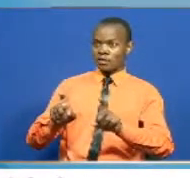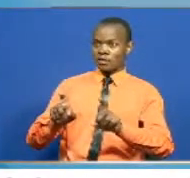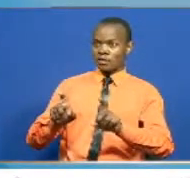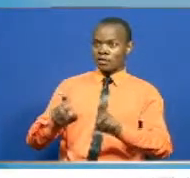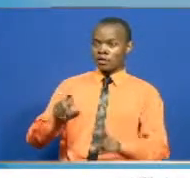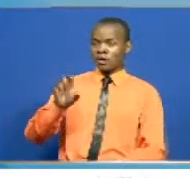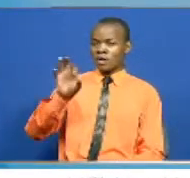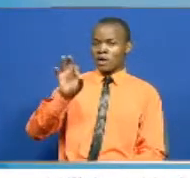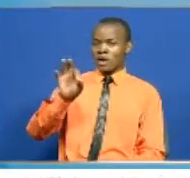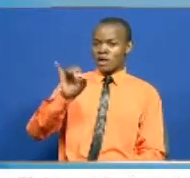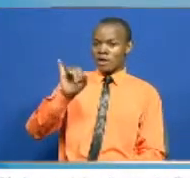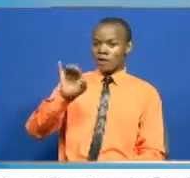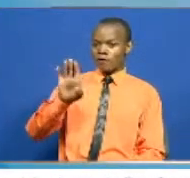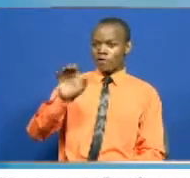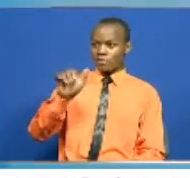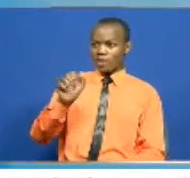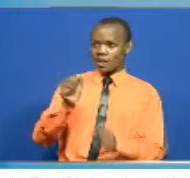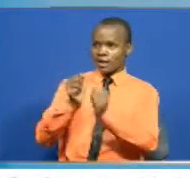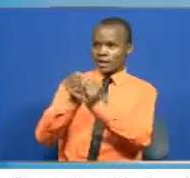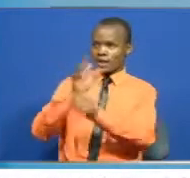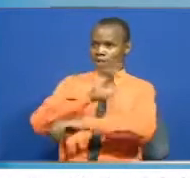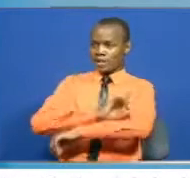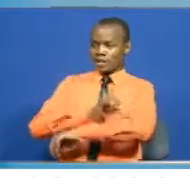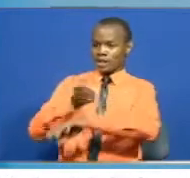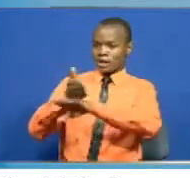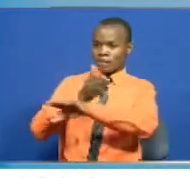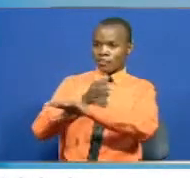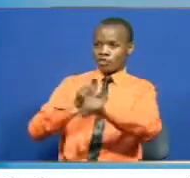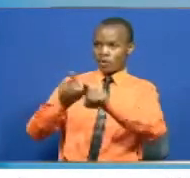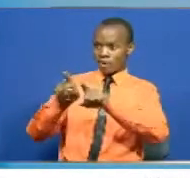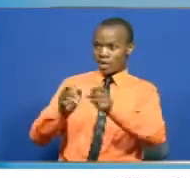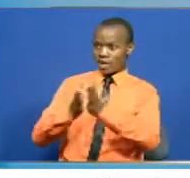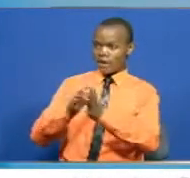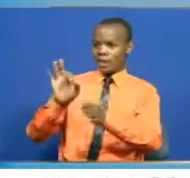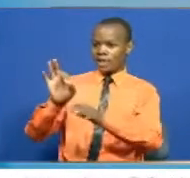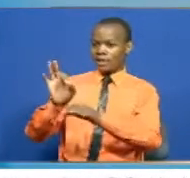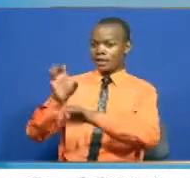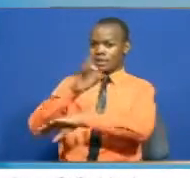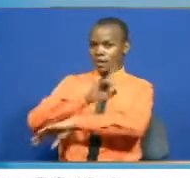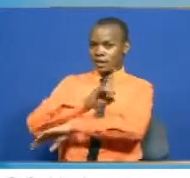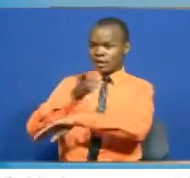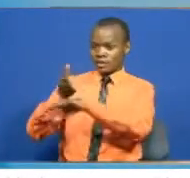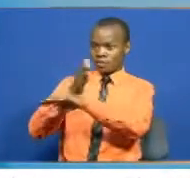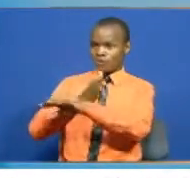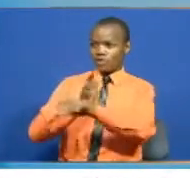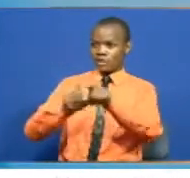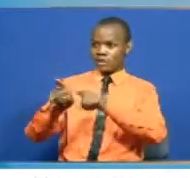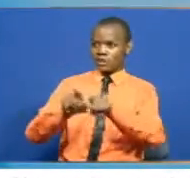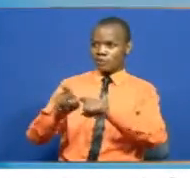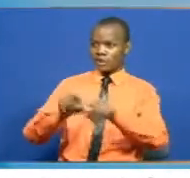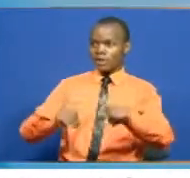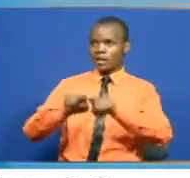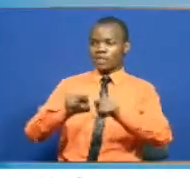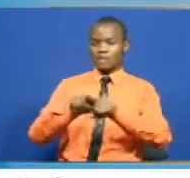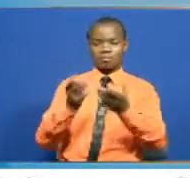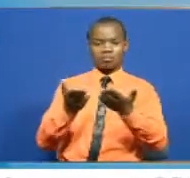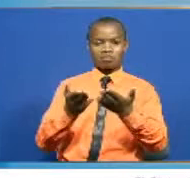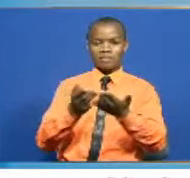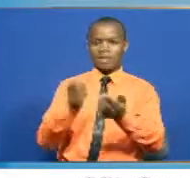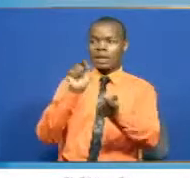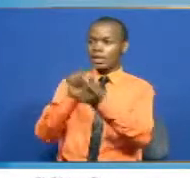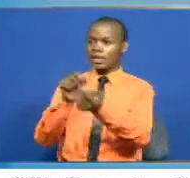there is a mandatory FIBA 10 days before travel, then 3 days before travel, and then those kind of checks. But for